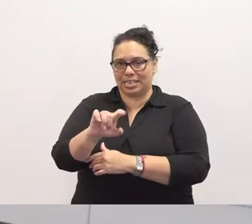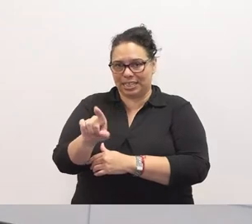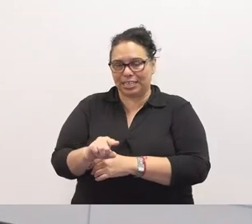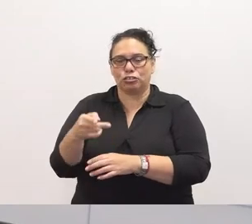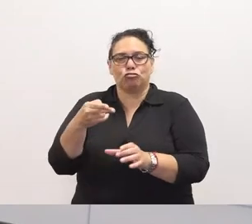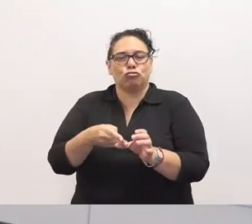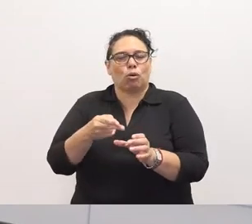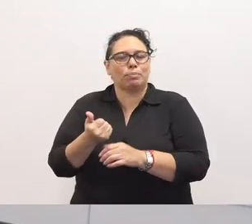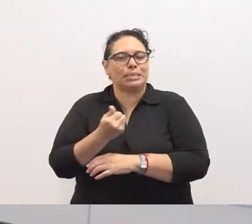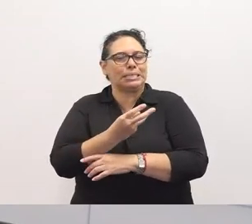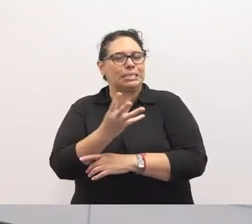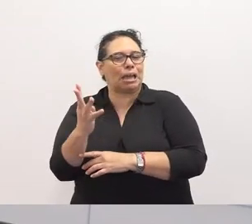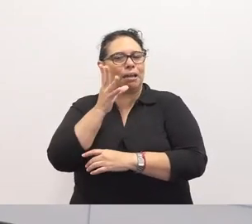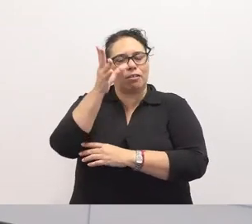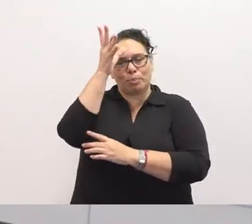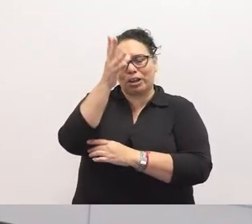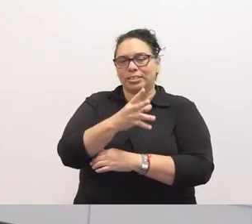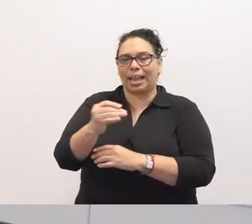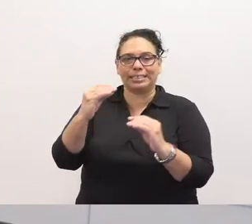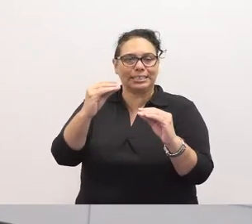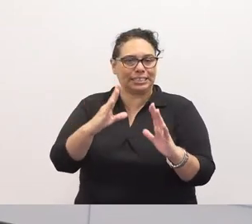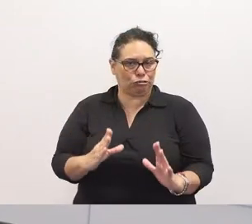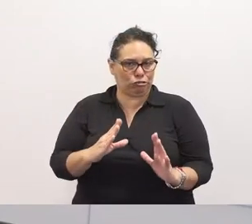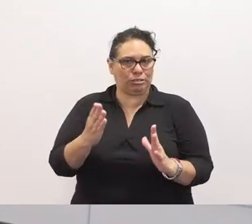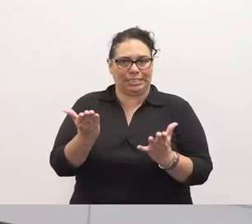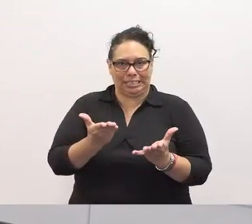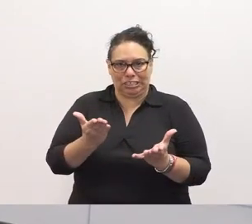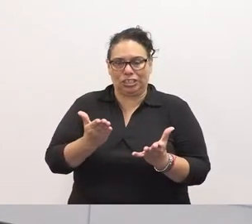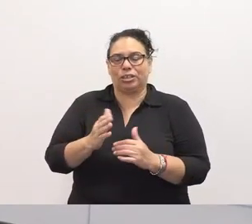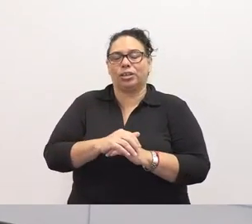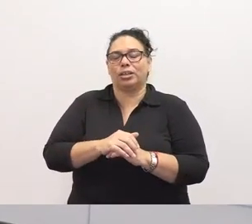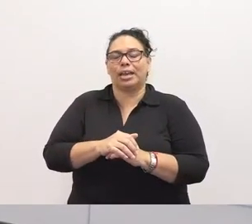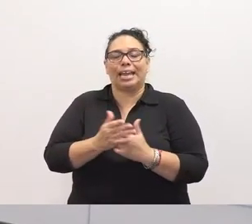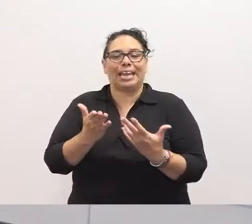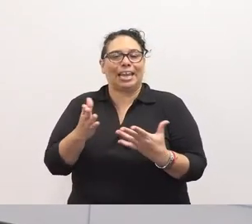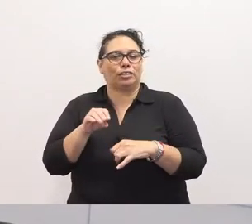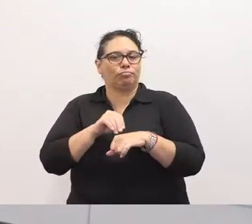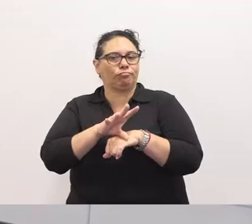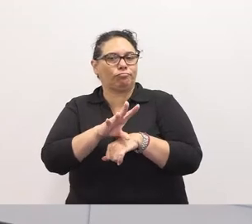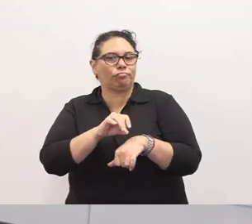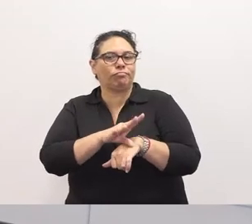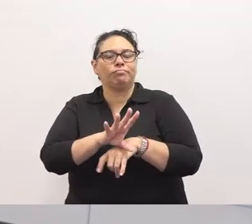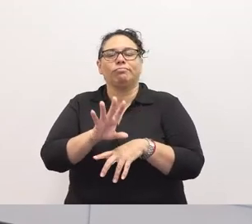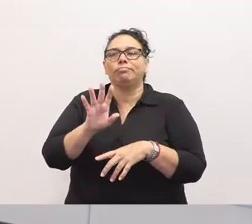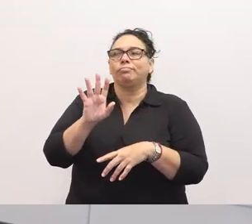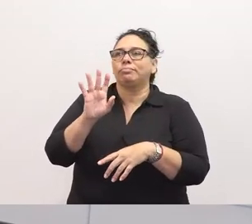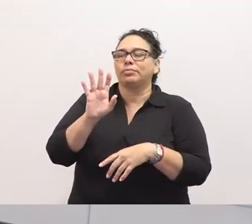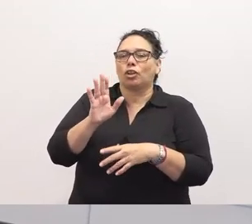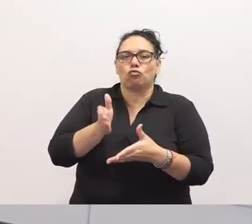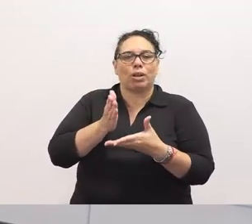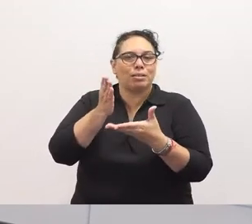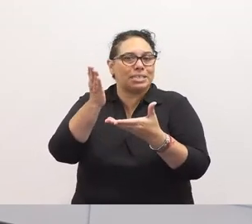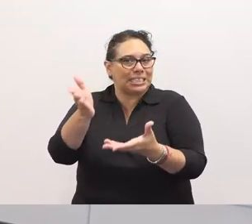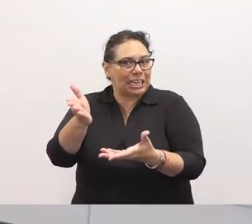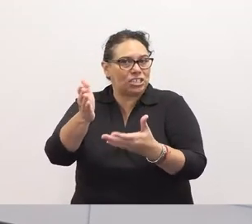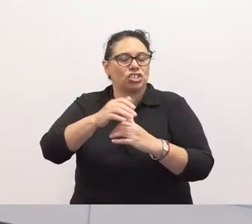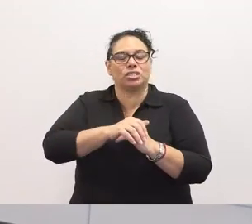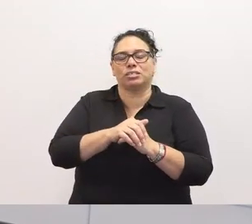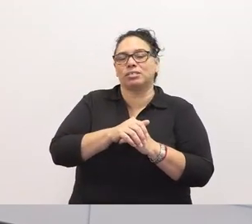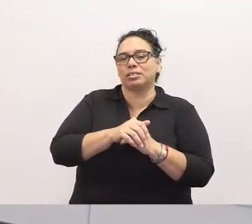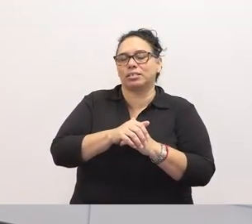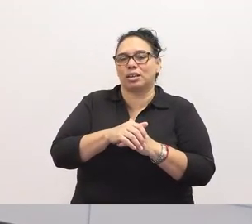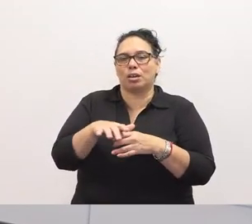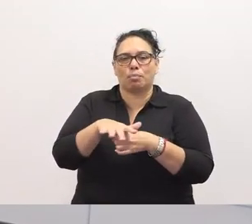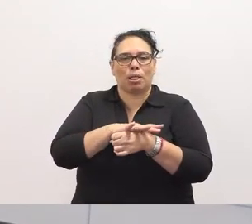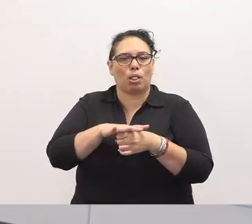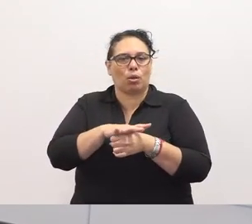in LBUSD. They are here to present the Community Advisory Committee recommendations as prepared by the Local